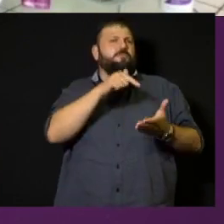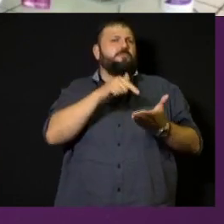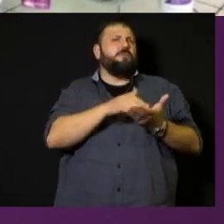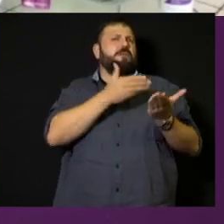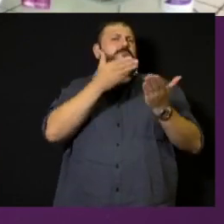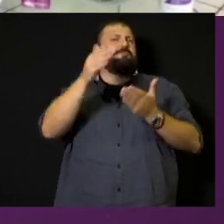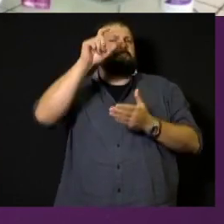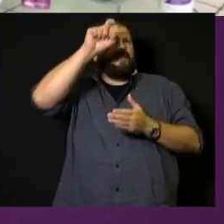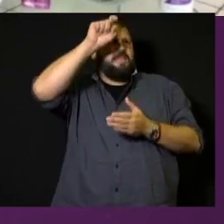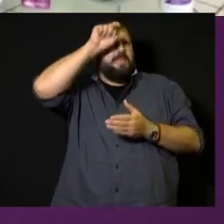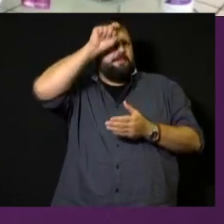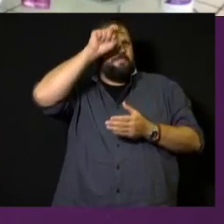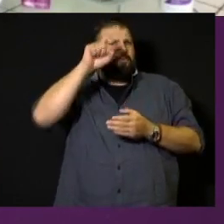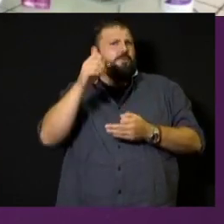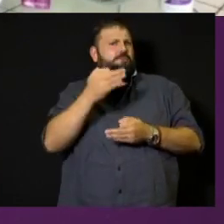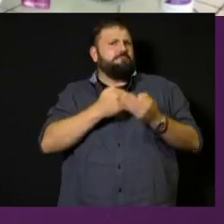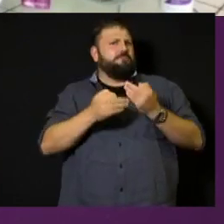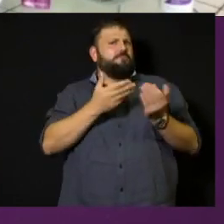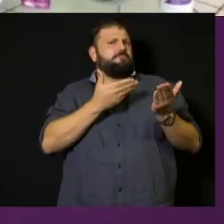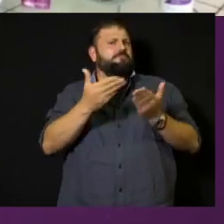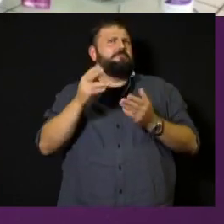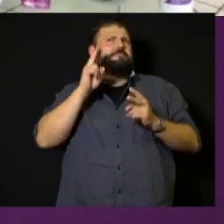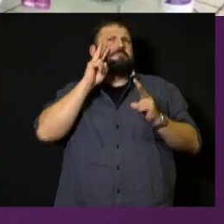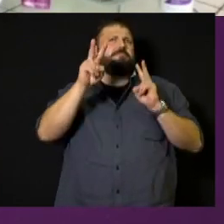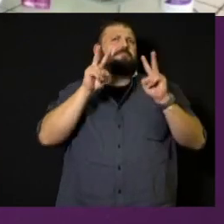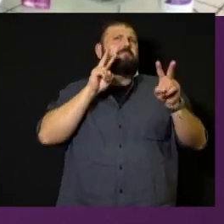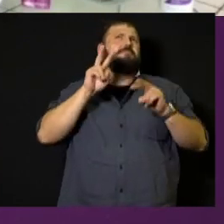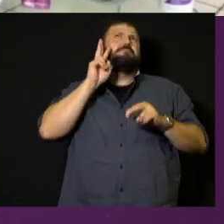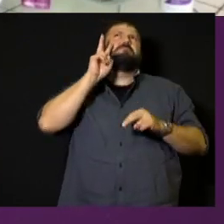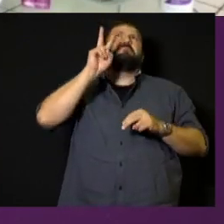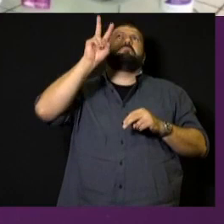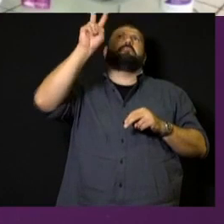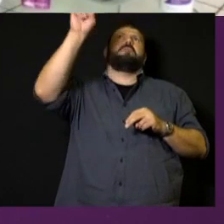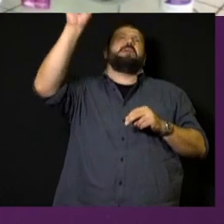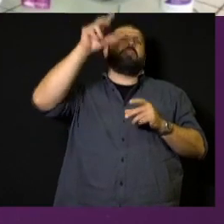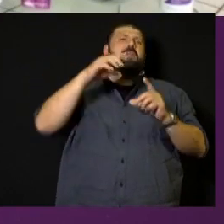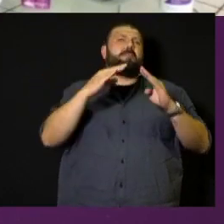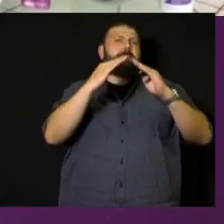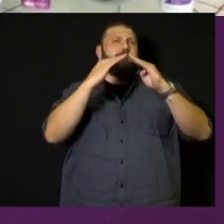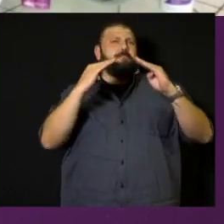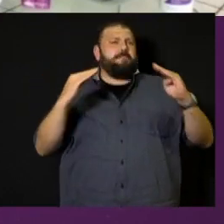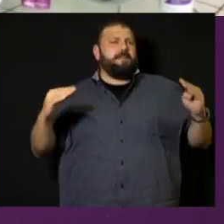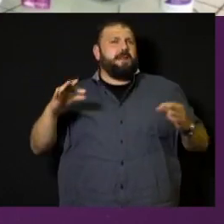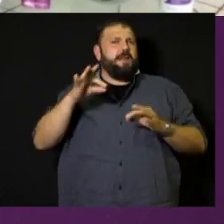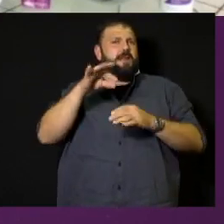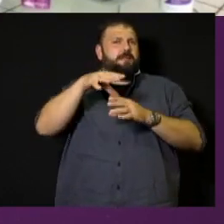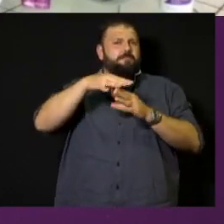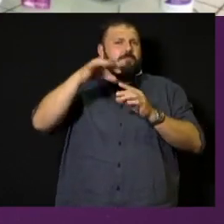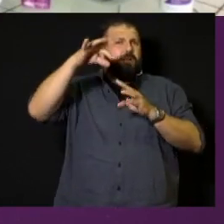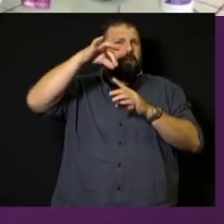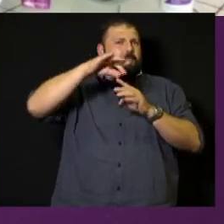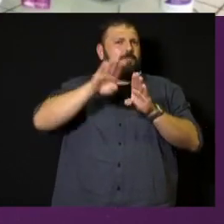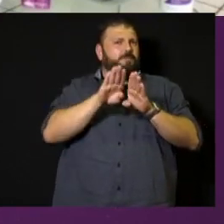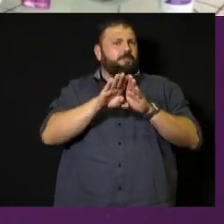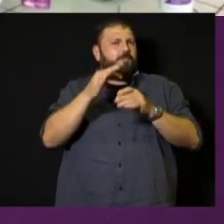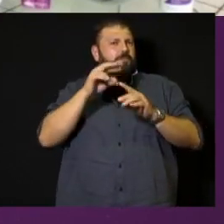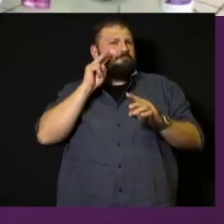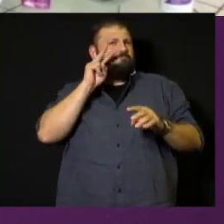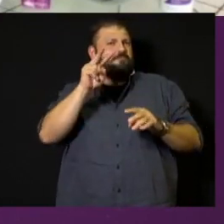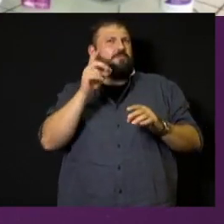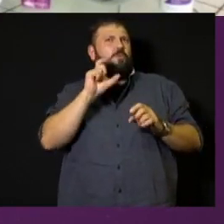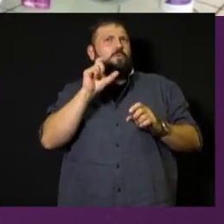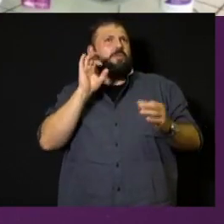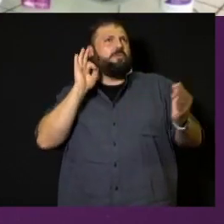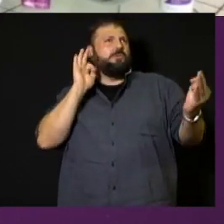there, and you can see the pyramids. Is to see the top of